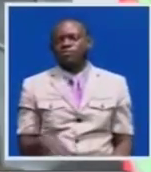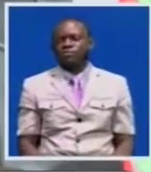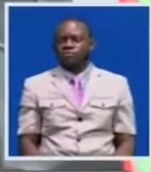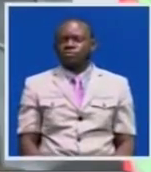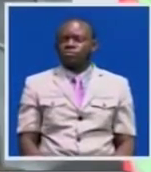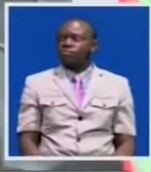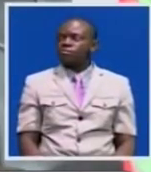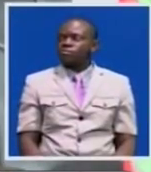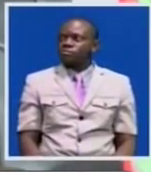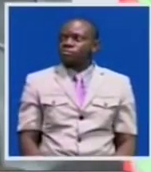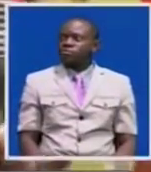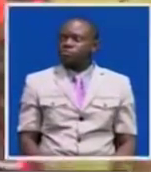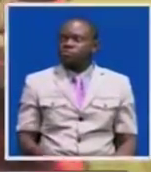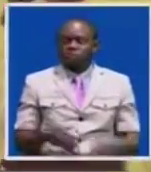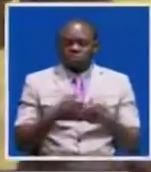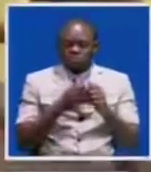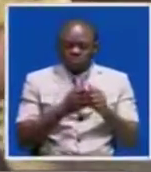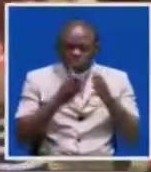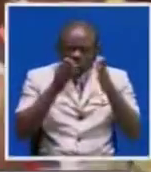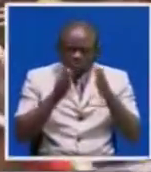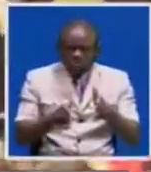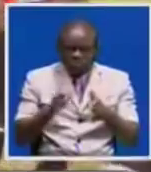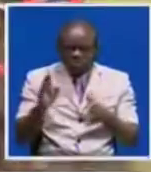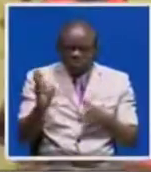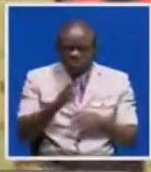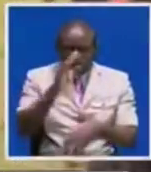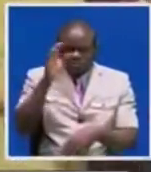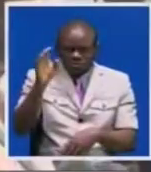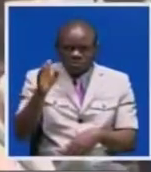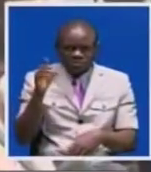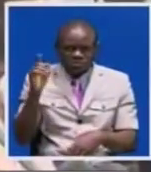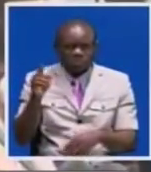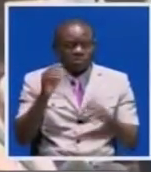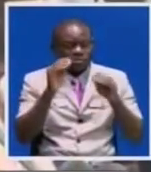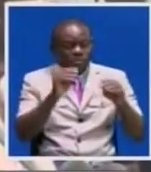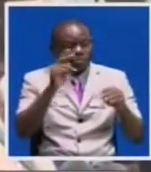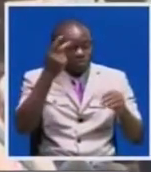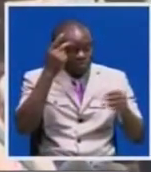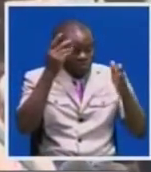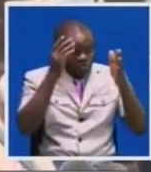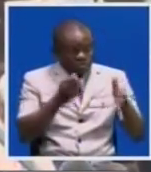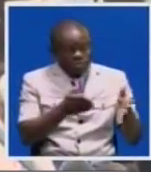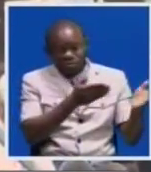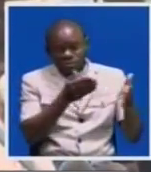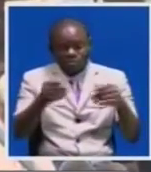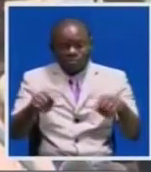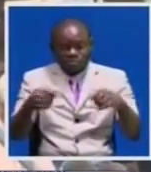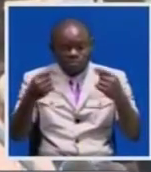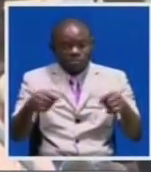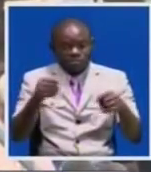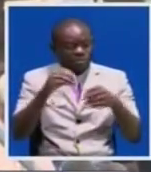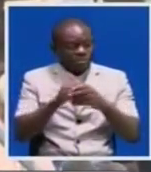local leadership has urged politicians not to divide the country. Is plural politics confusing